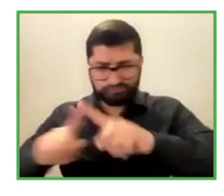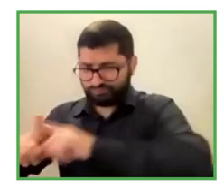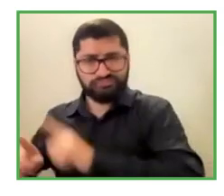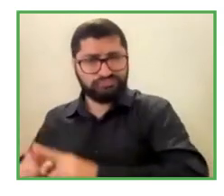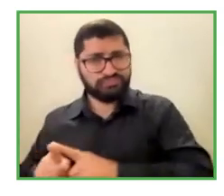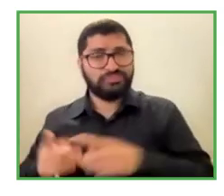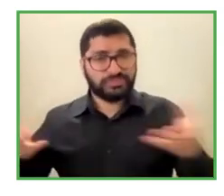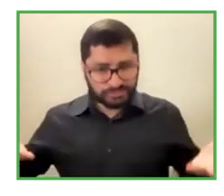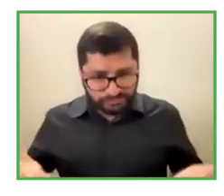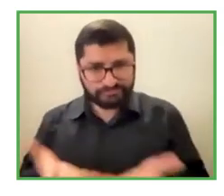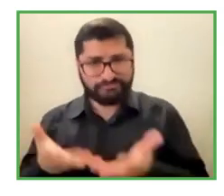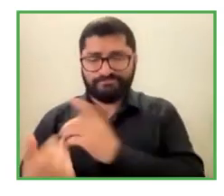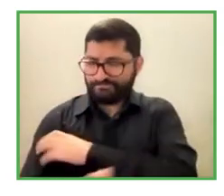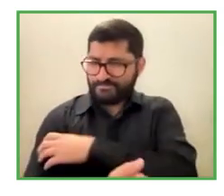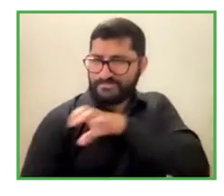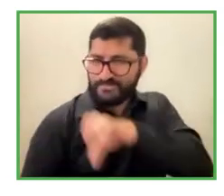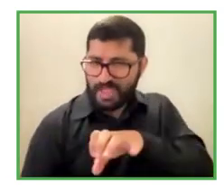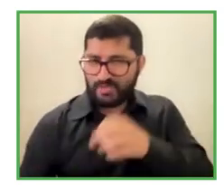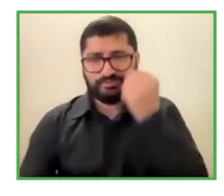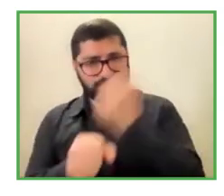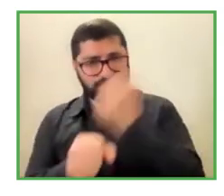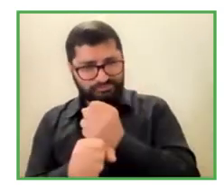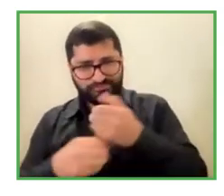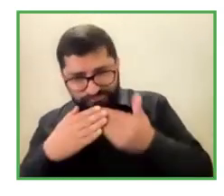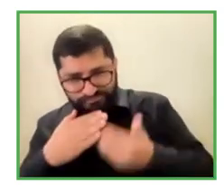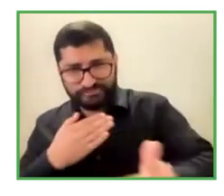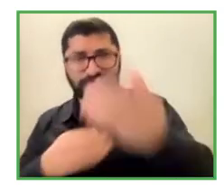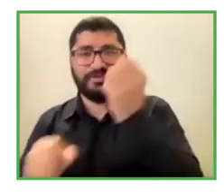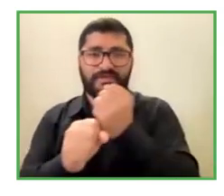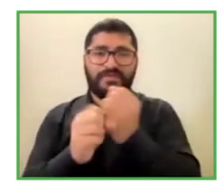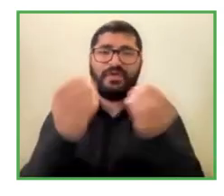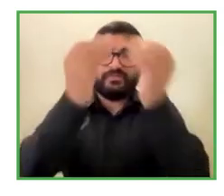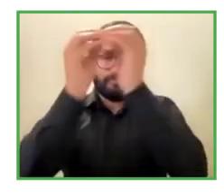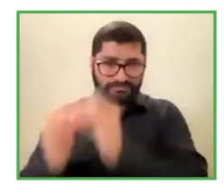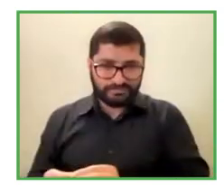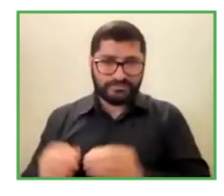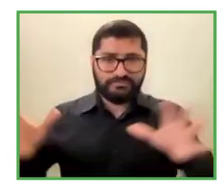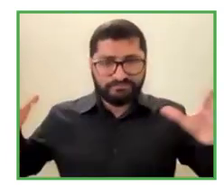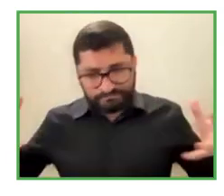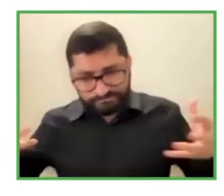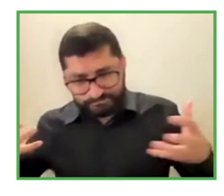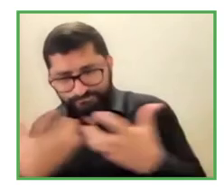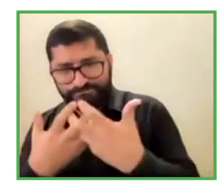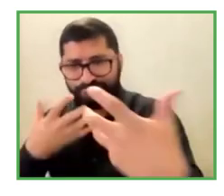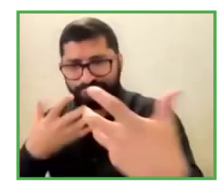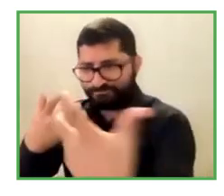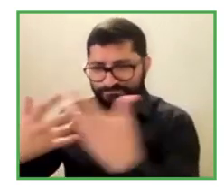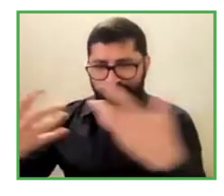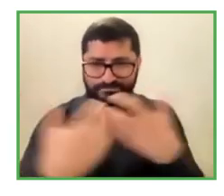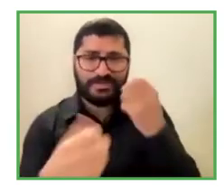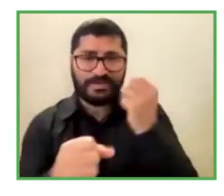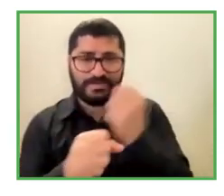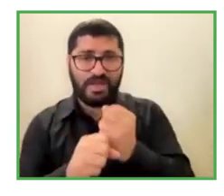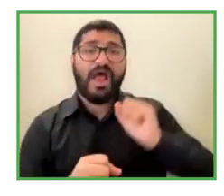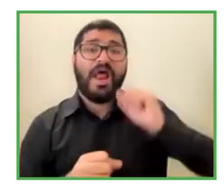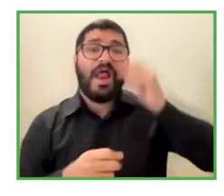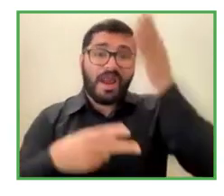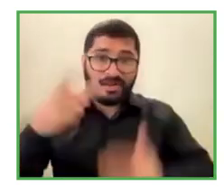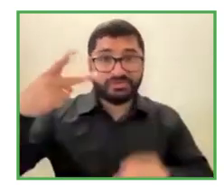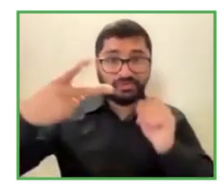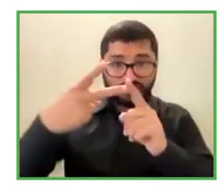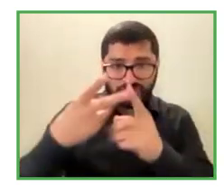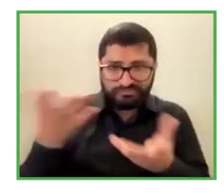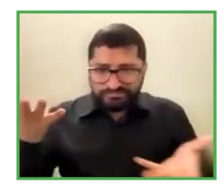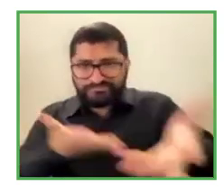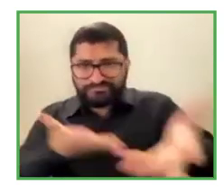this project. So the work has been organically and created. In this country,